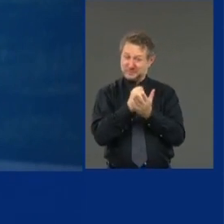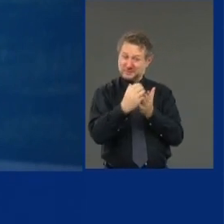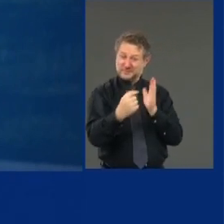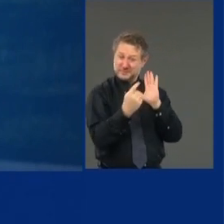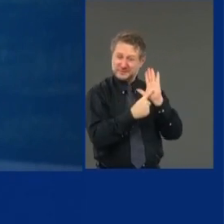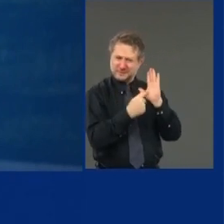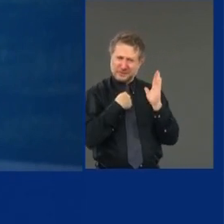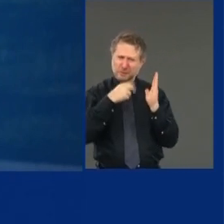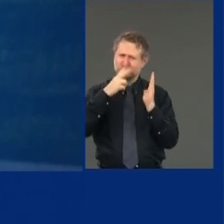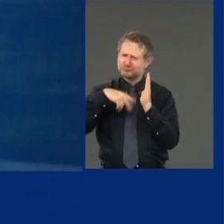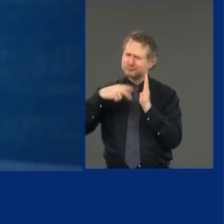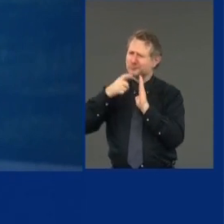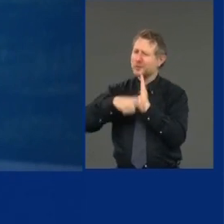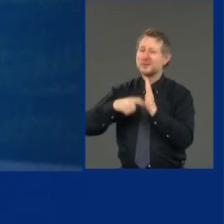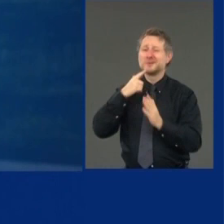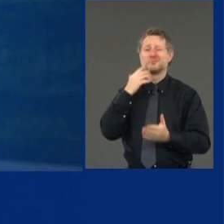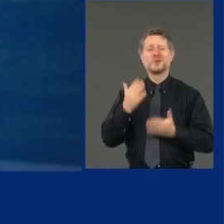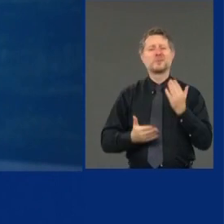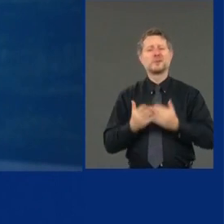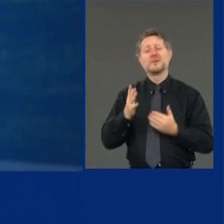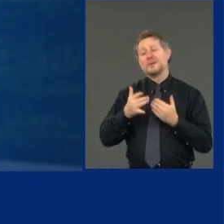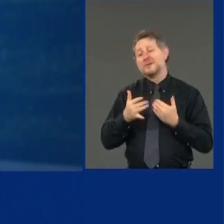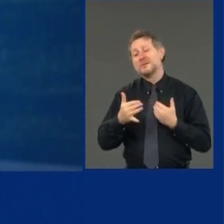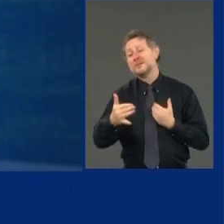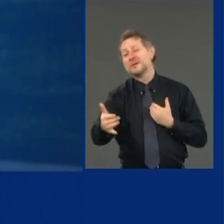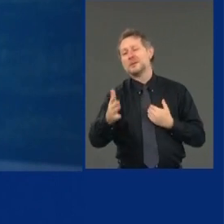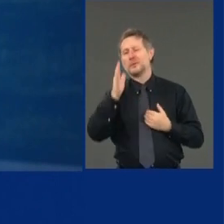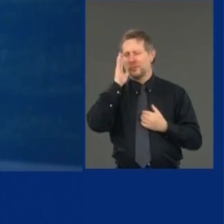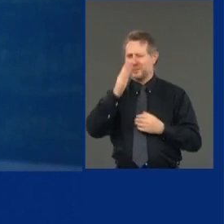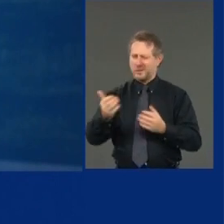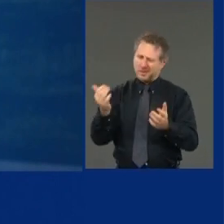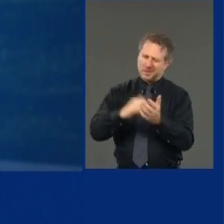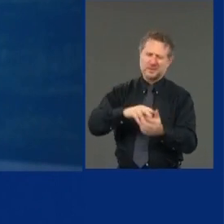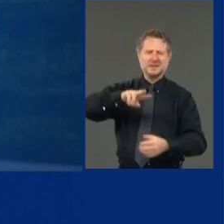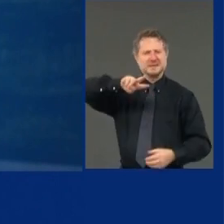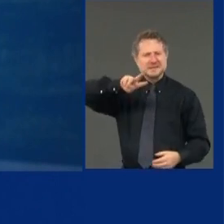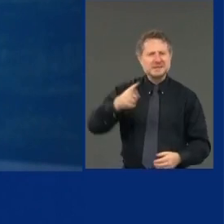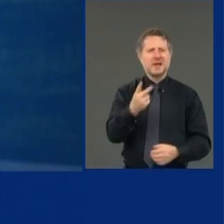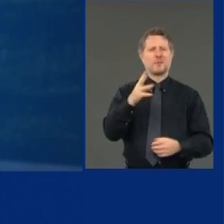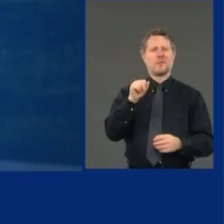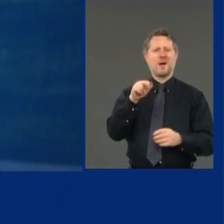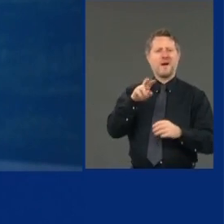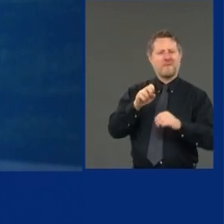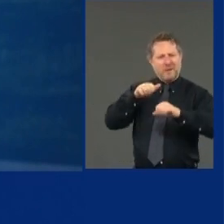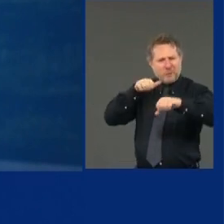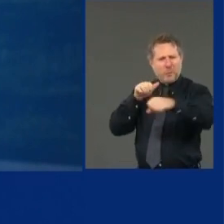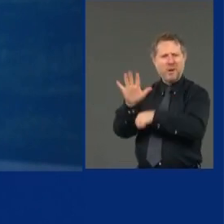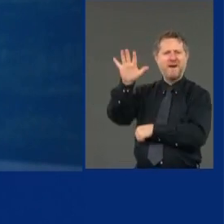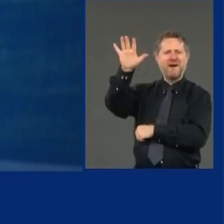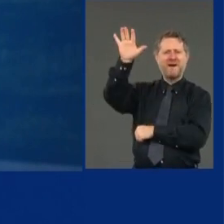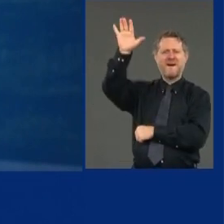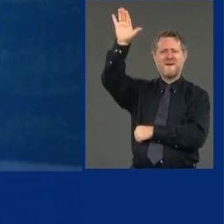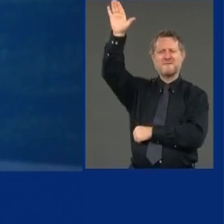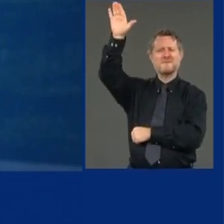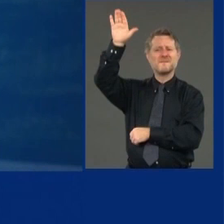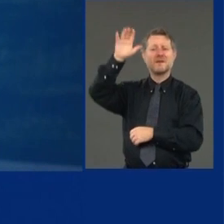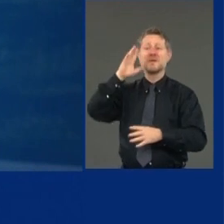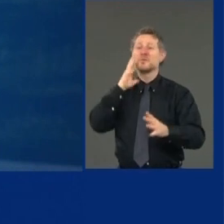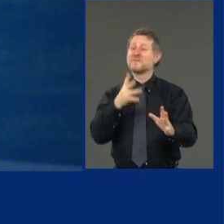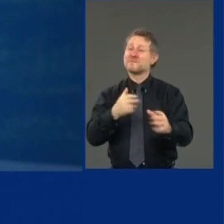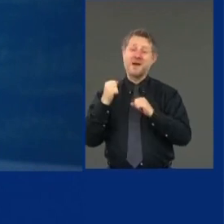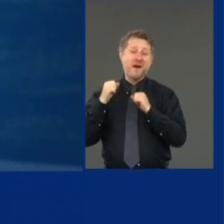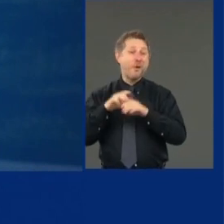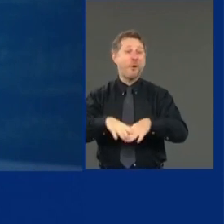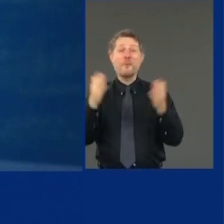about a possible second wave or hotspots for places that have opened too fast or